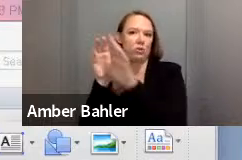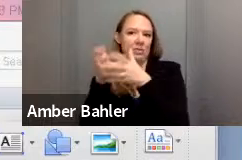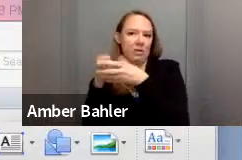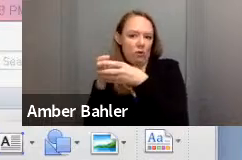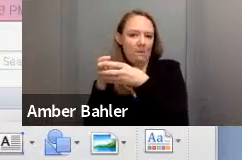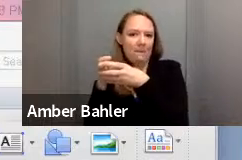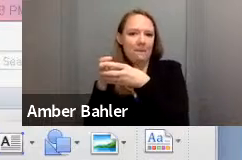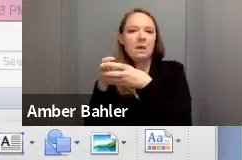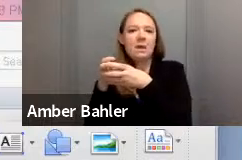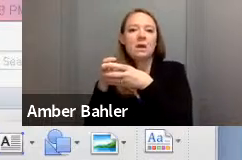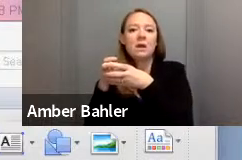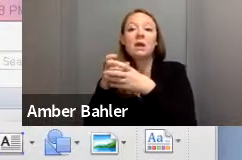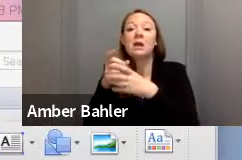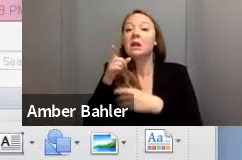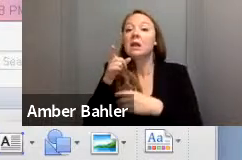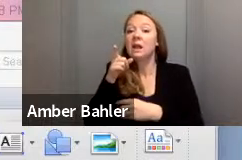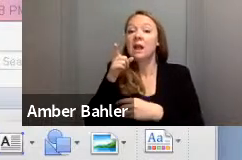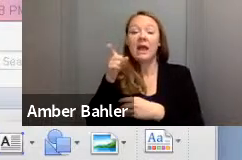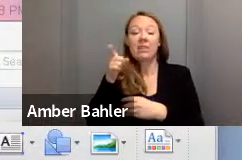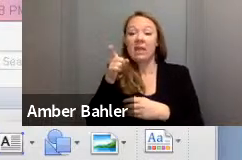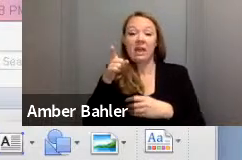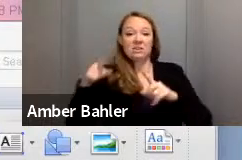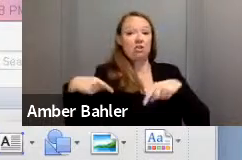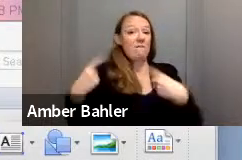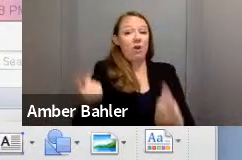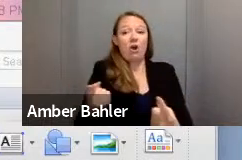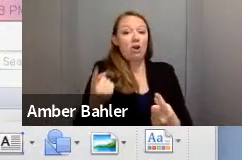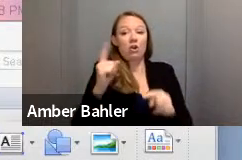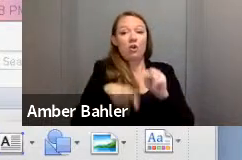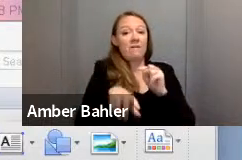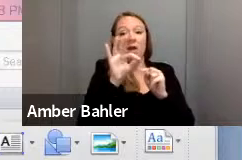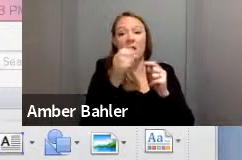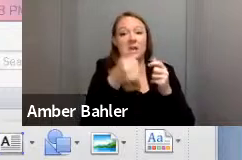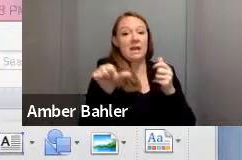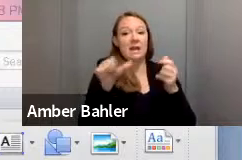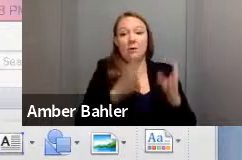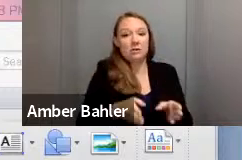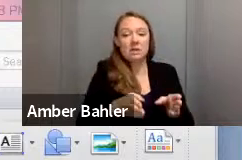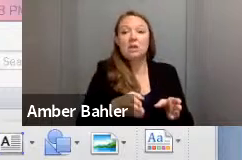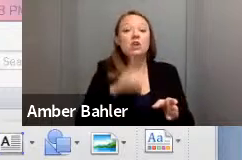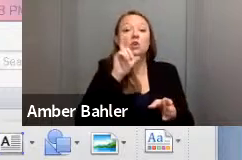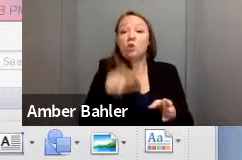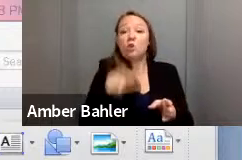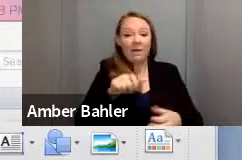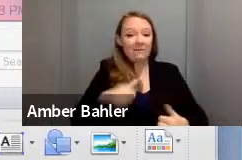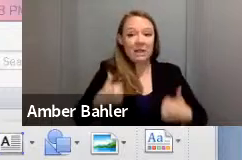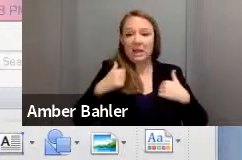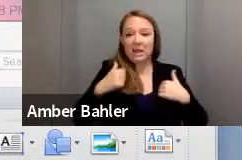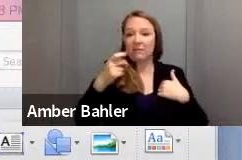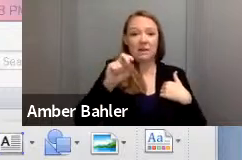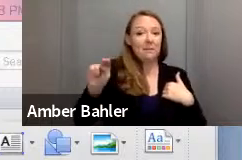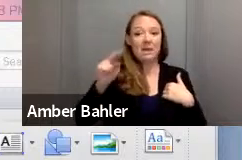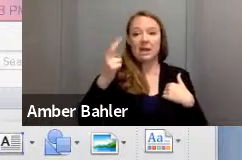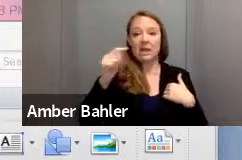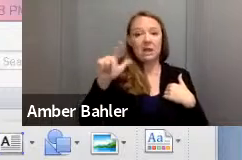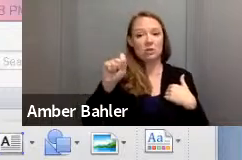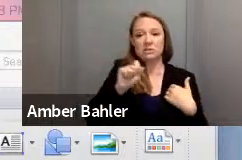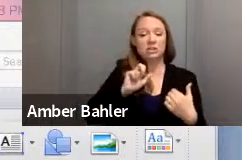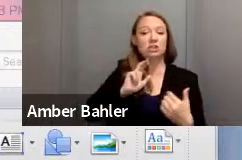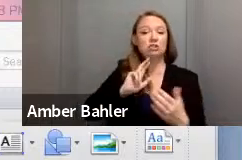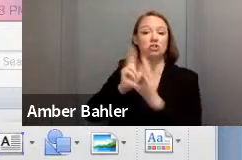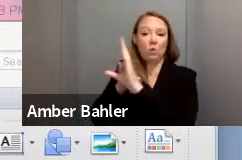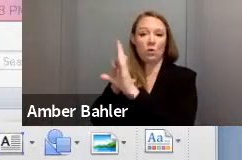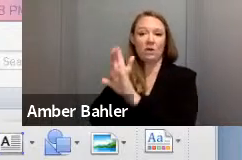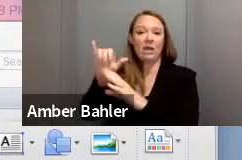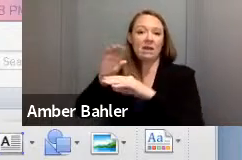And they have not been able to find anyone. You do not have to live in Penn Hills to be a member of this